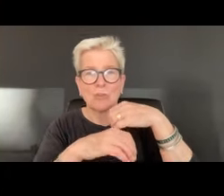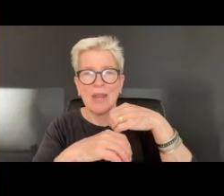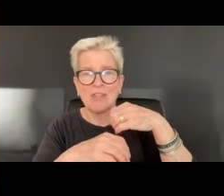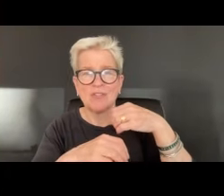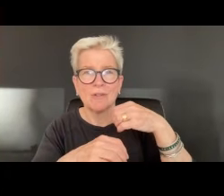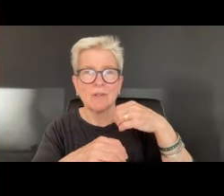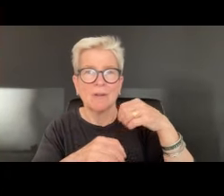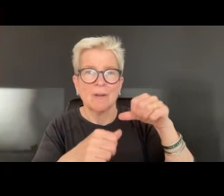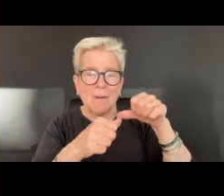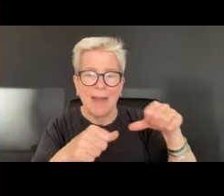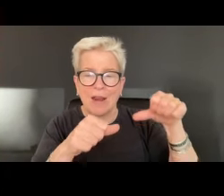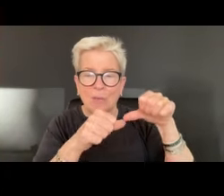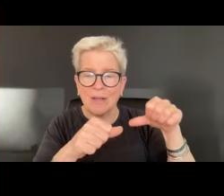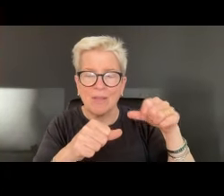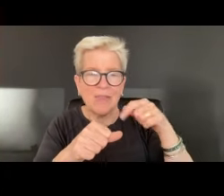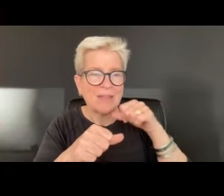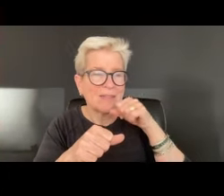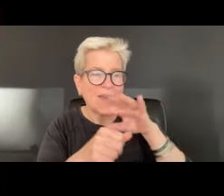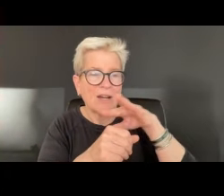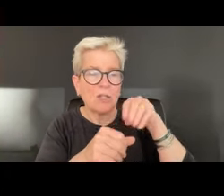that.